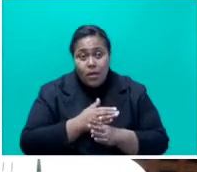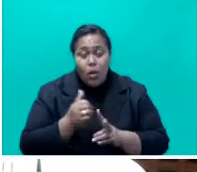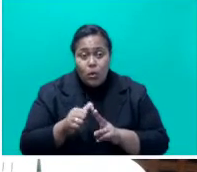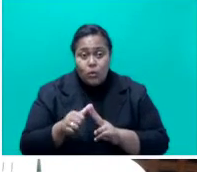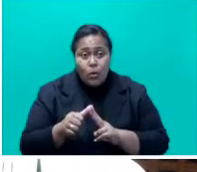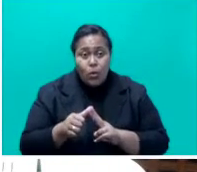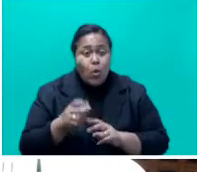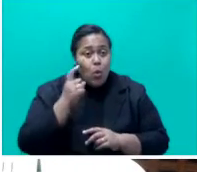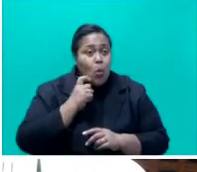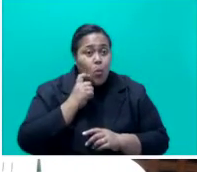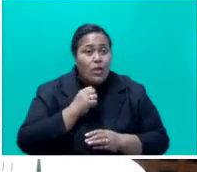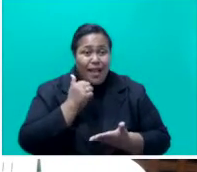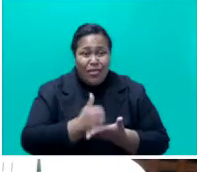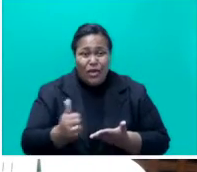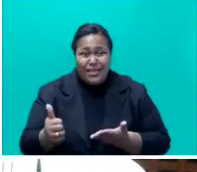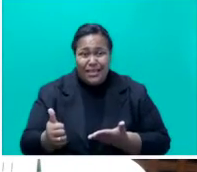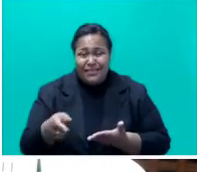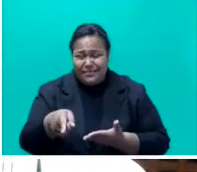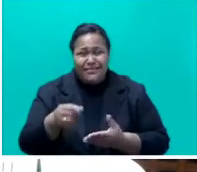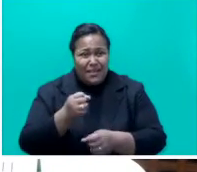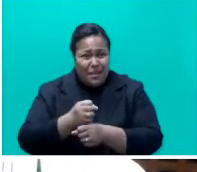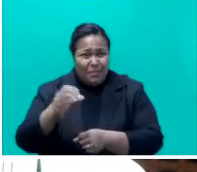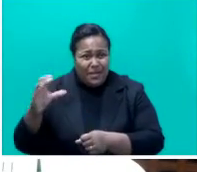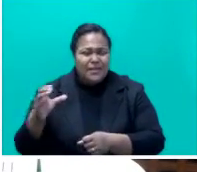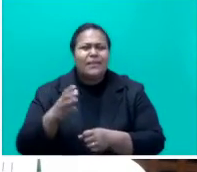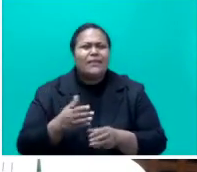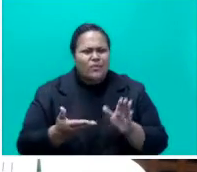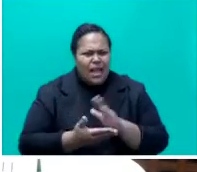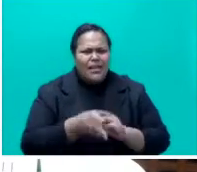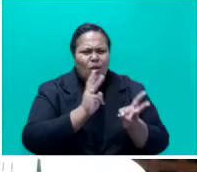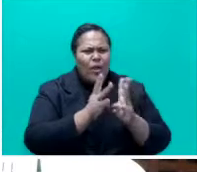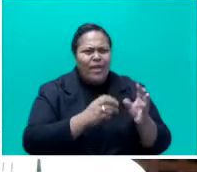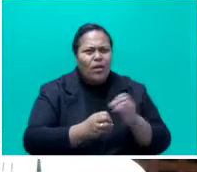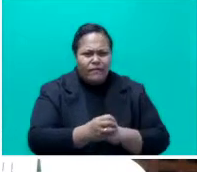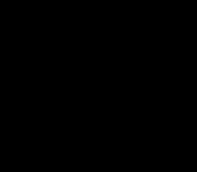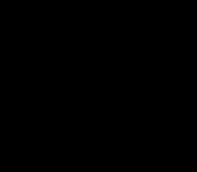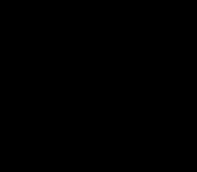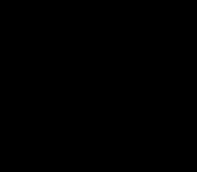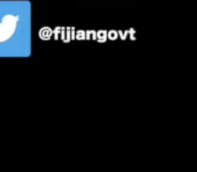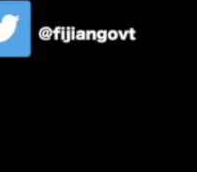the Ministry of Infrastructure and Meteorological Services. Thank you, Mr. Speaker.